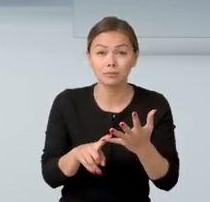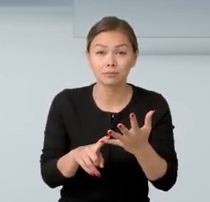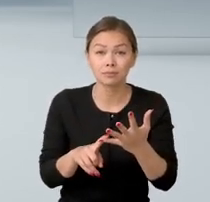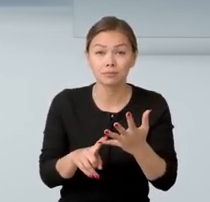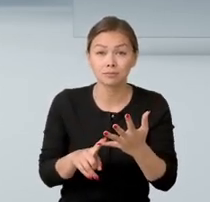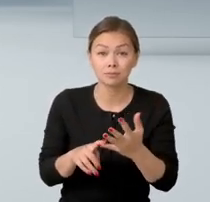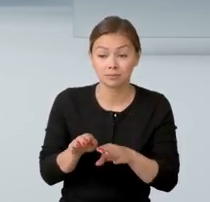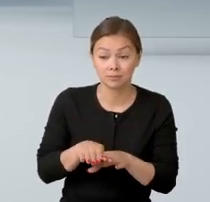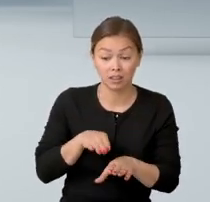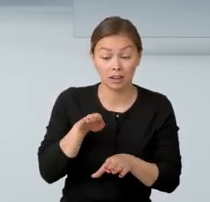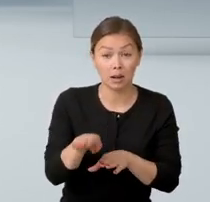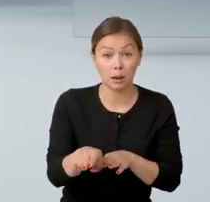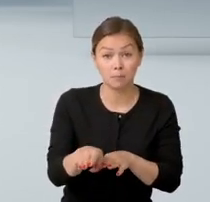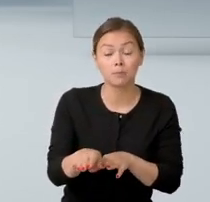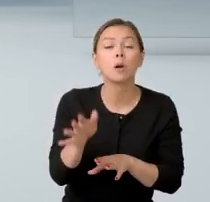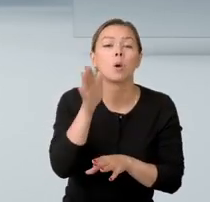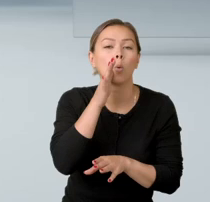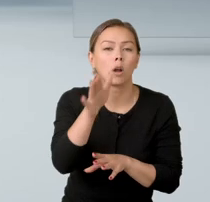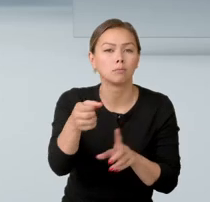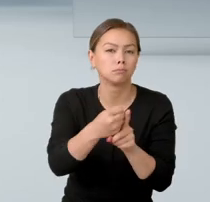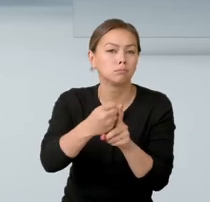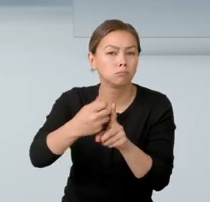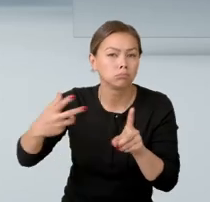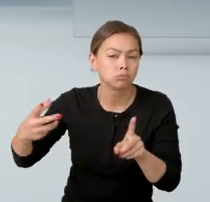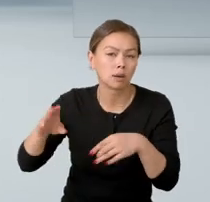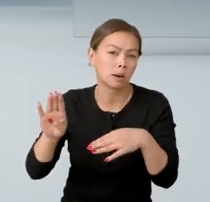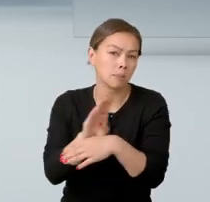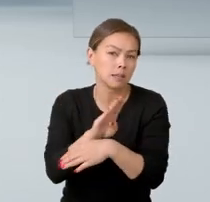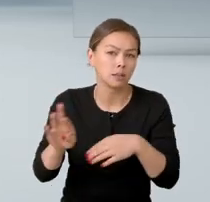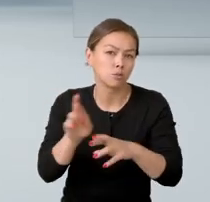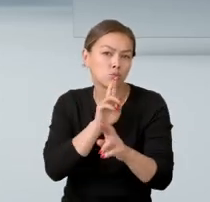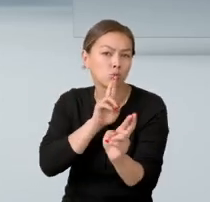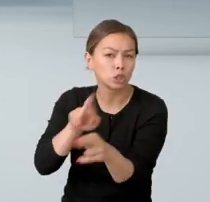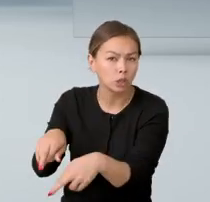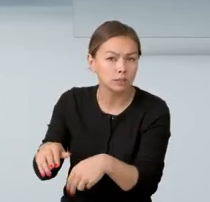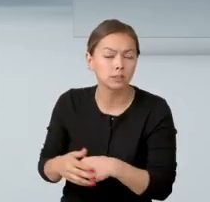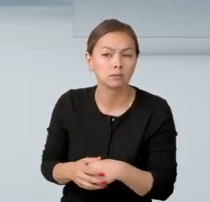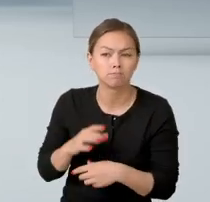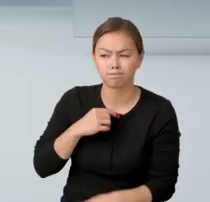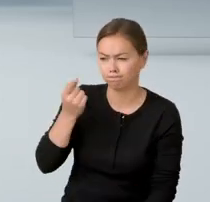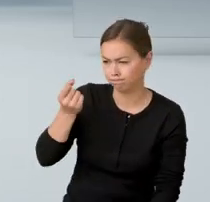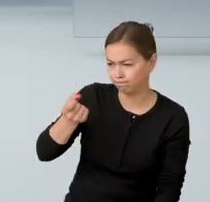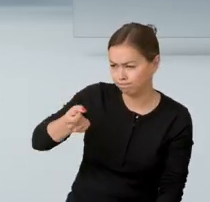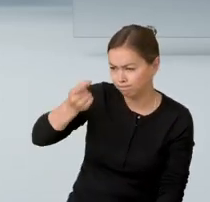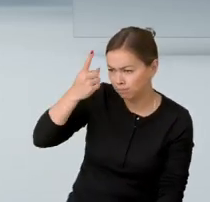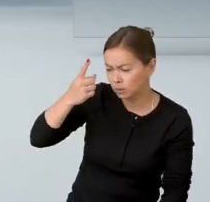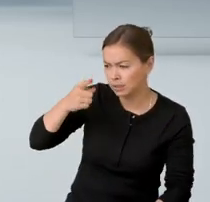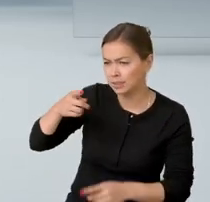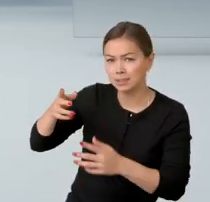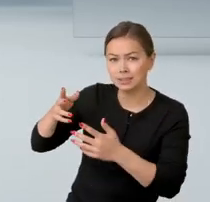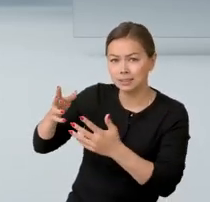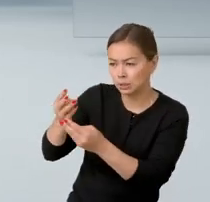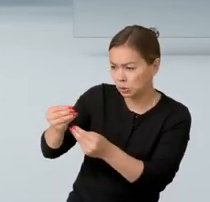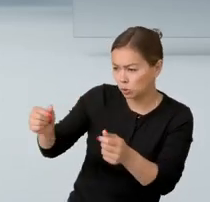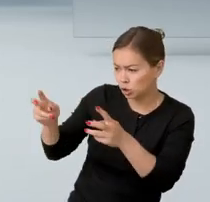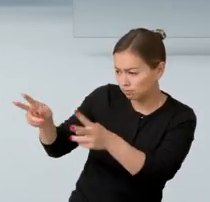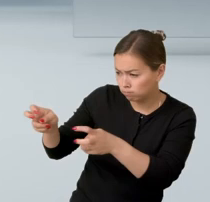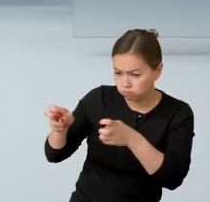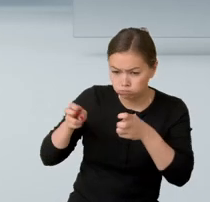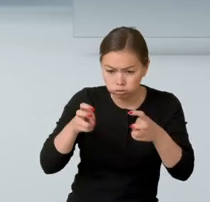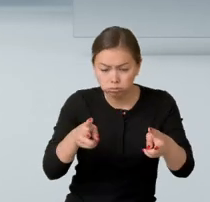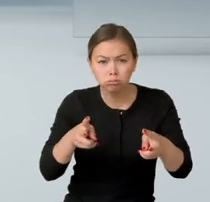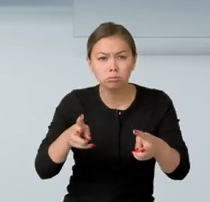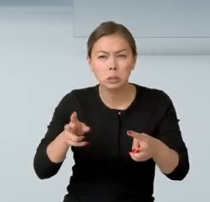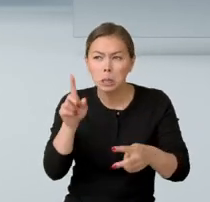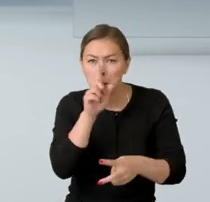step we are going to talk about the business results understanding the as is situation